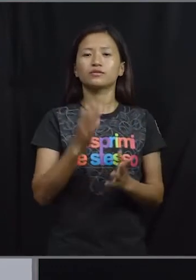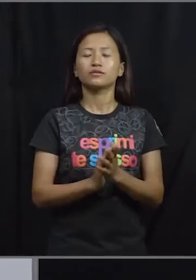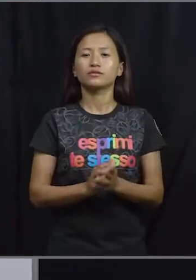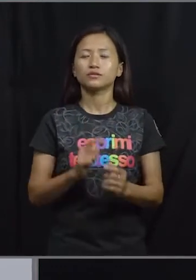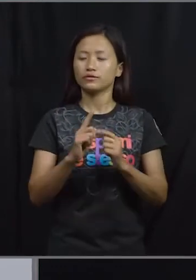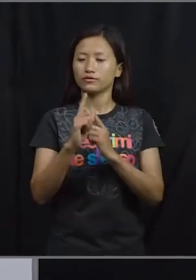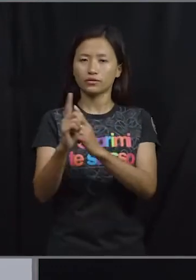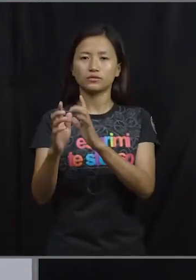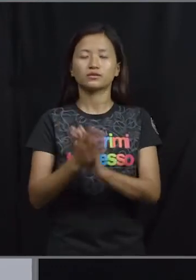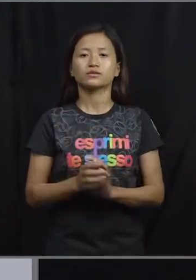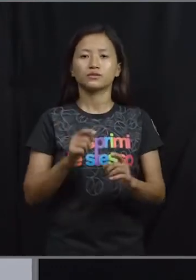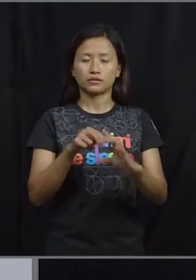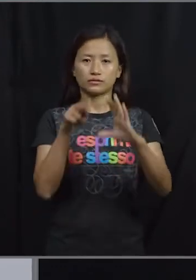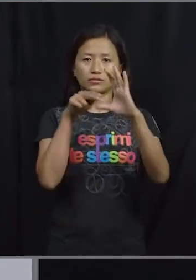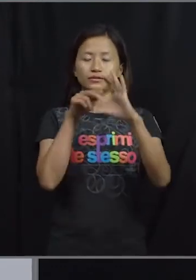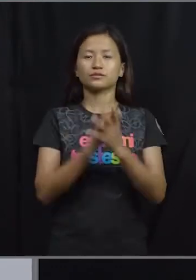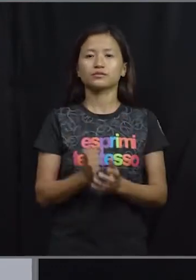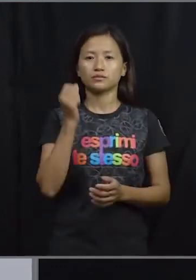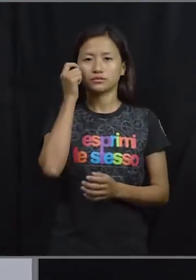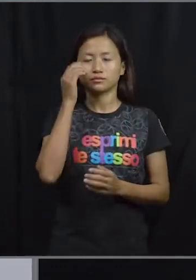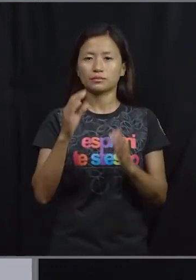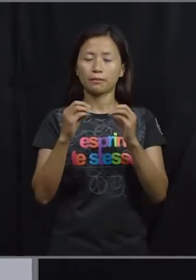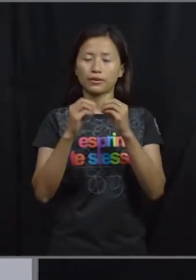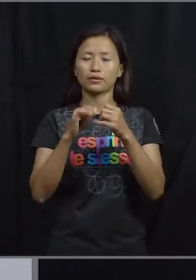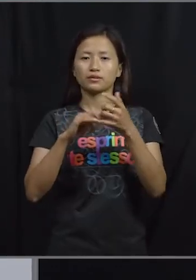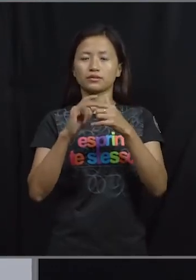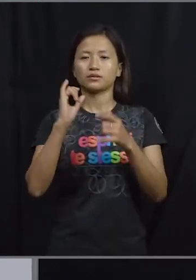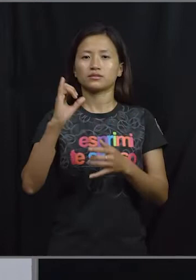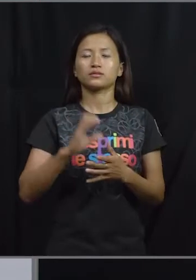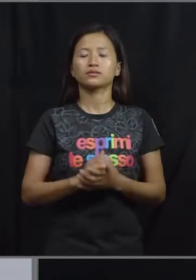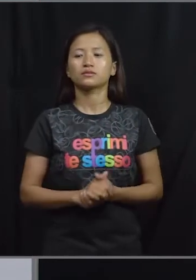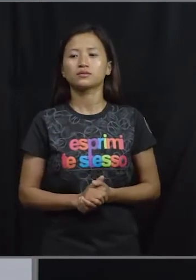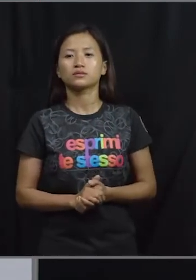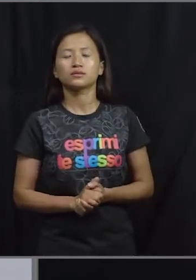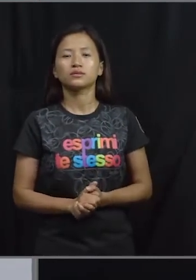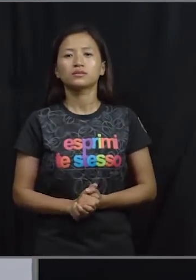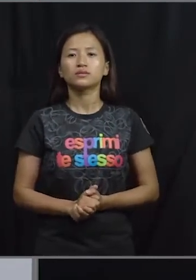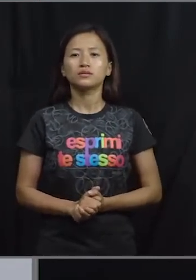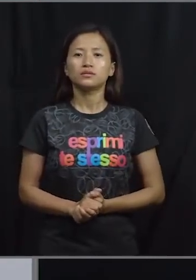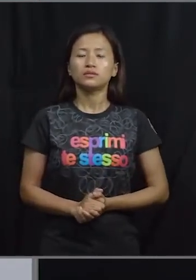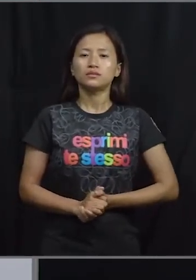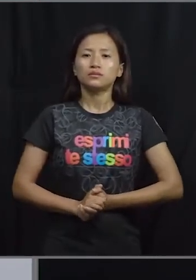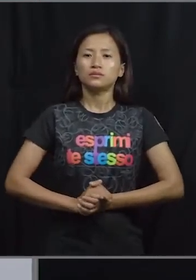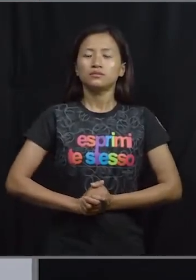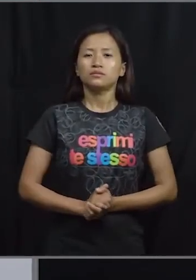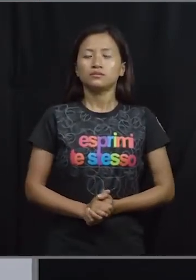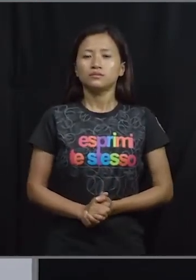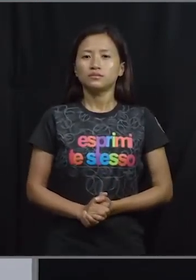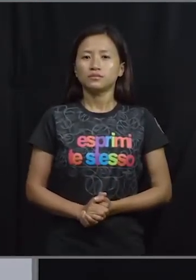you follow up with this video. You will be understanding the basics. Let's get started.